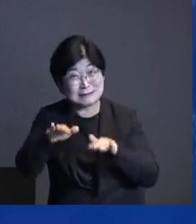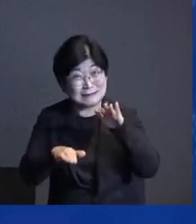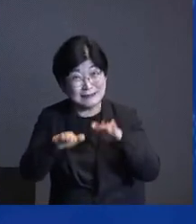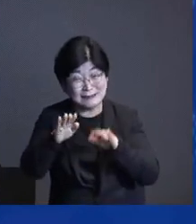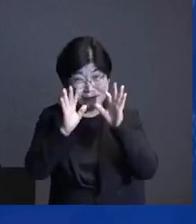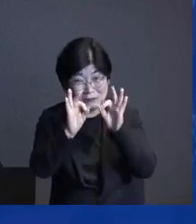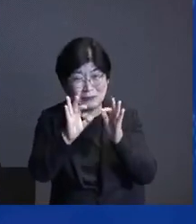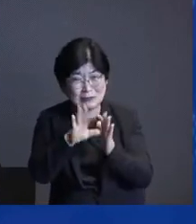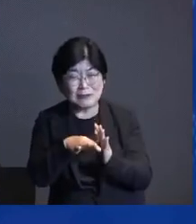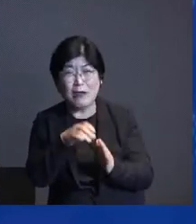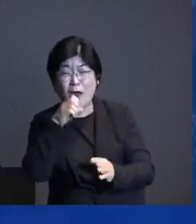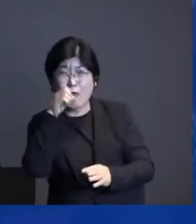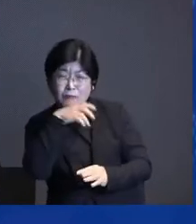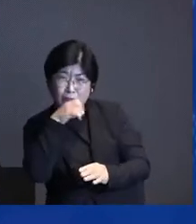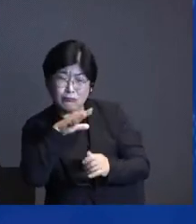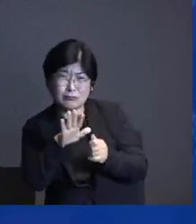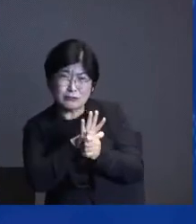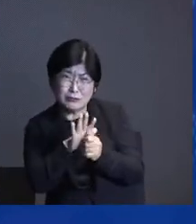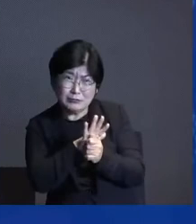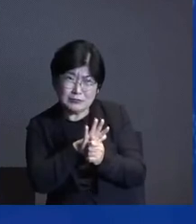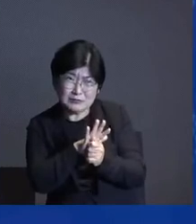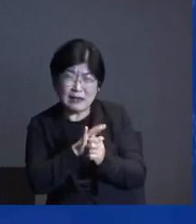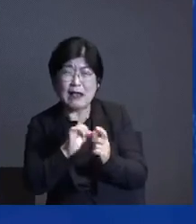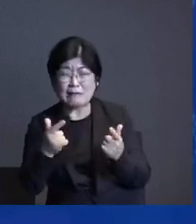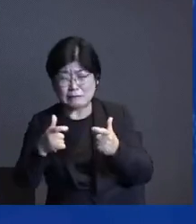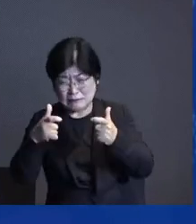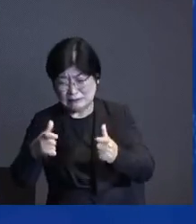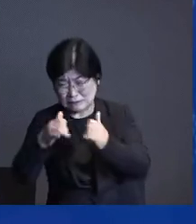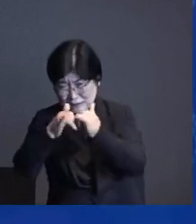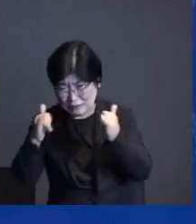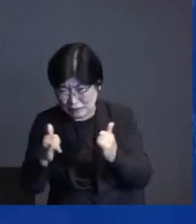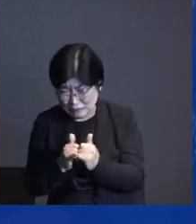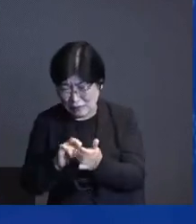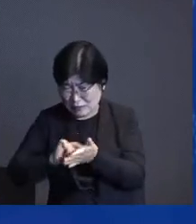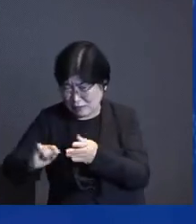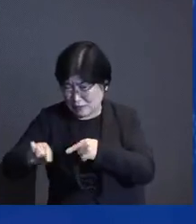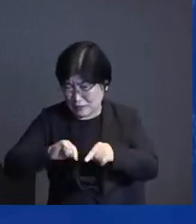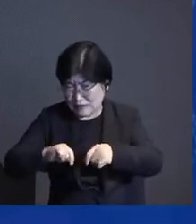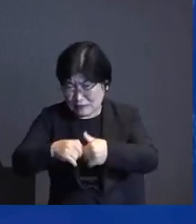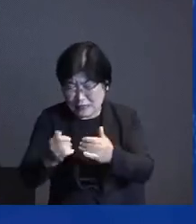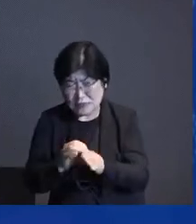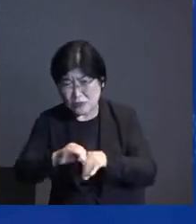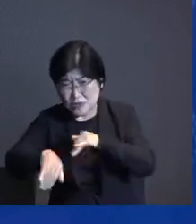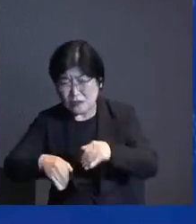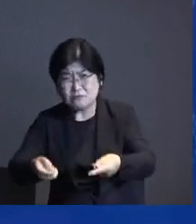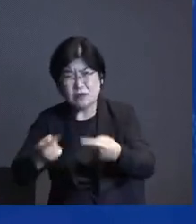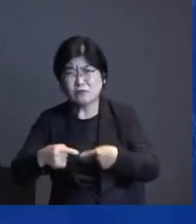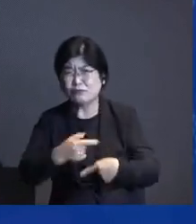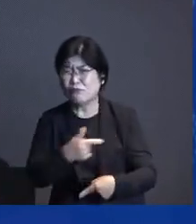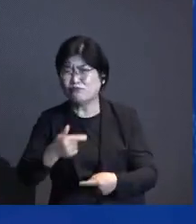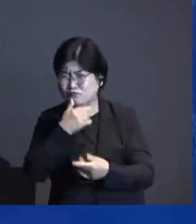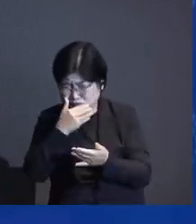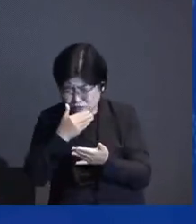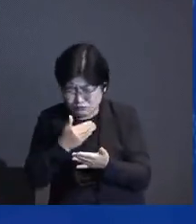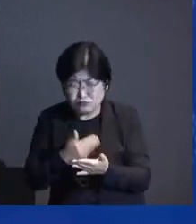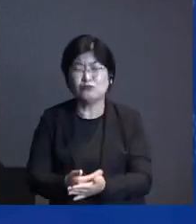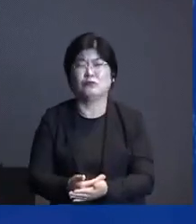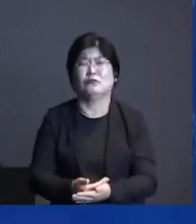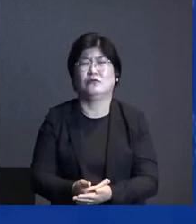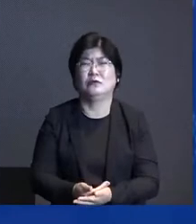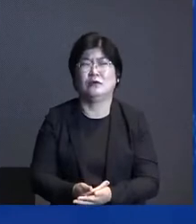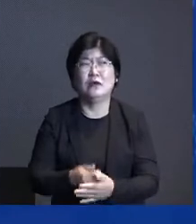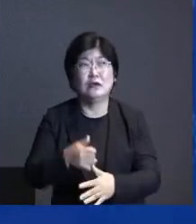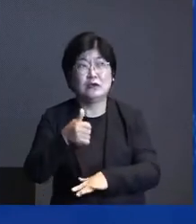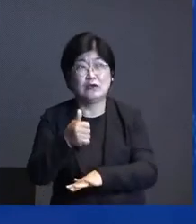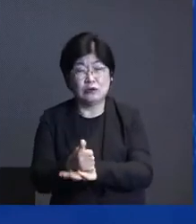community involvement is very important. And then we could see that community